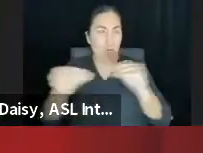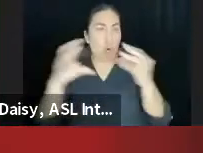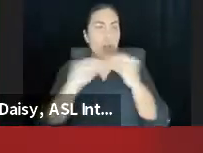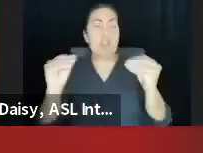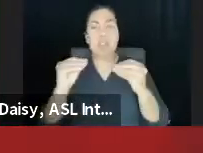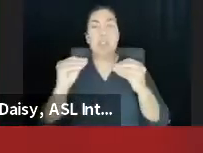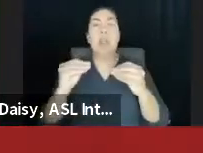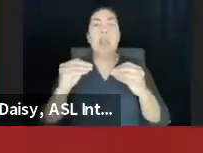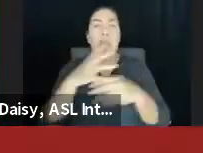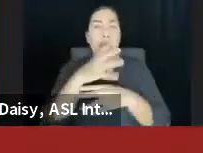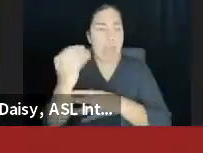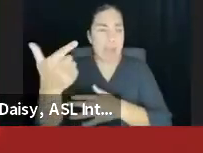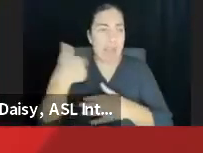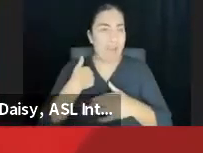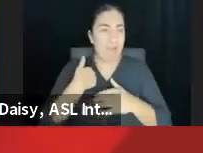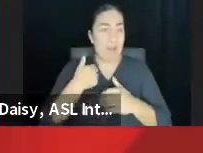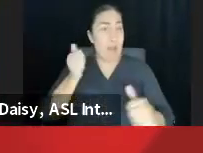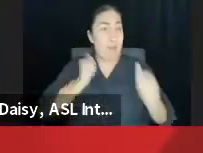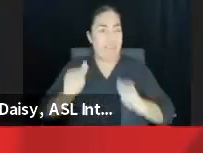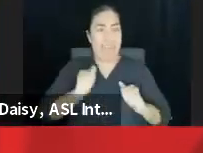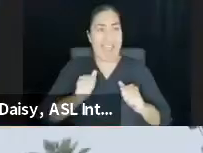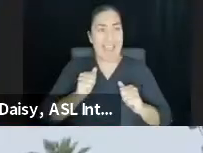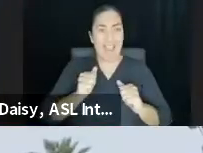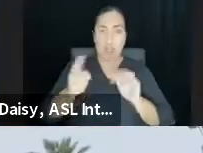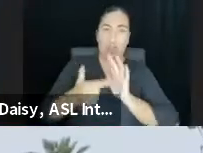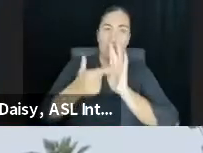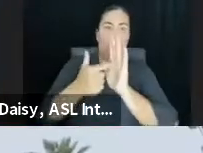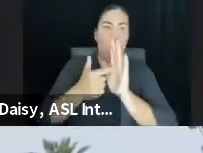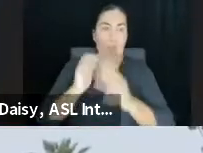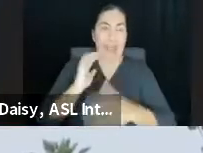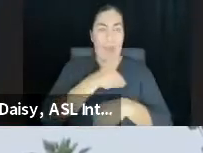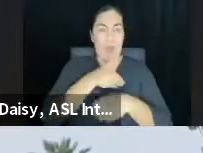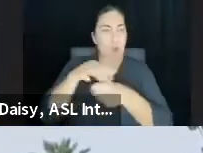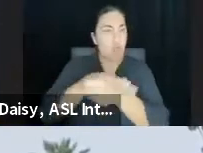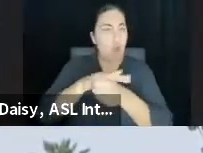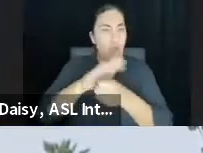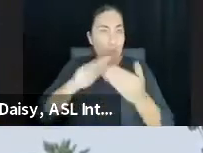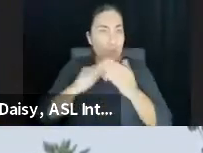or appropriation? You decide.